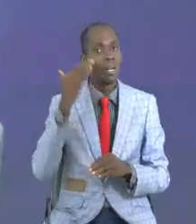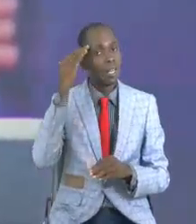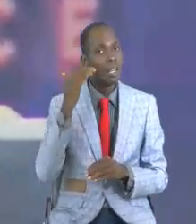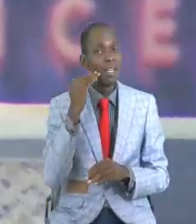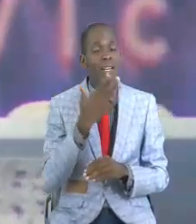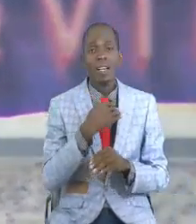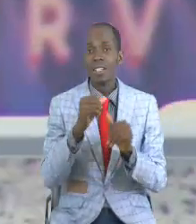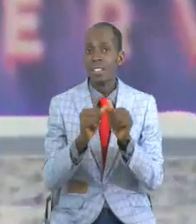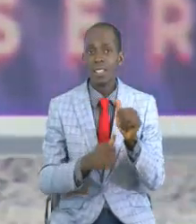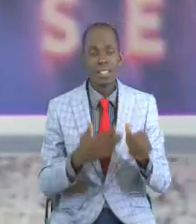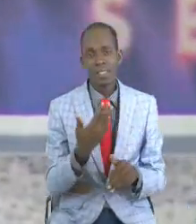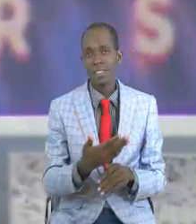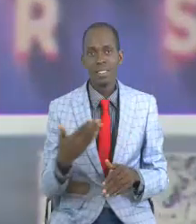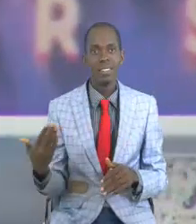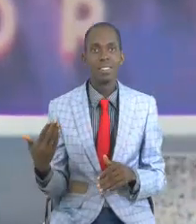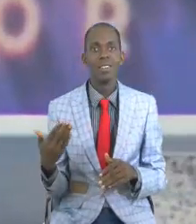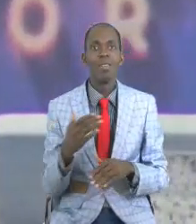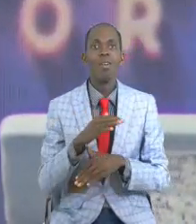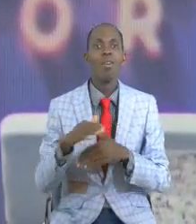everything, all the